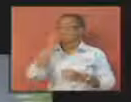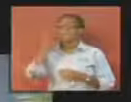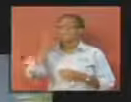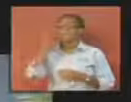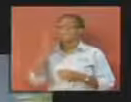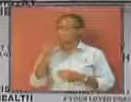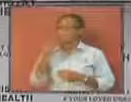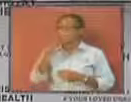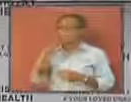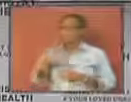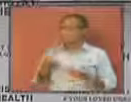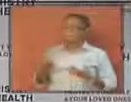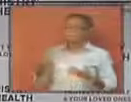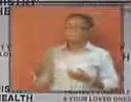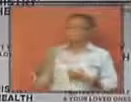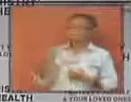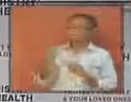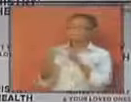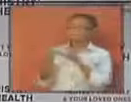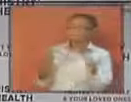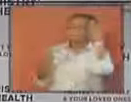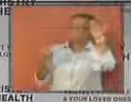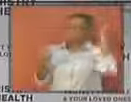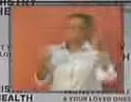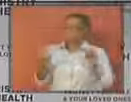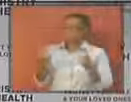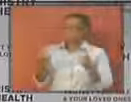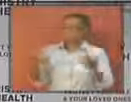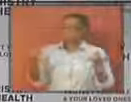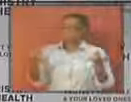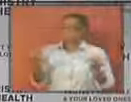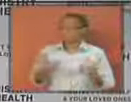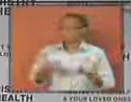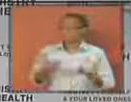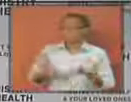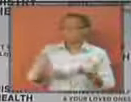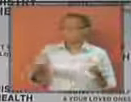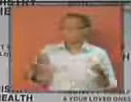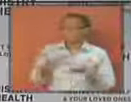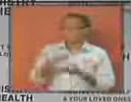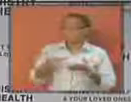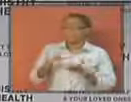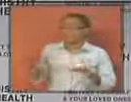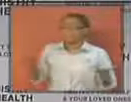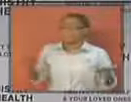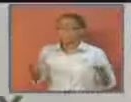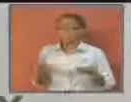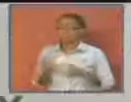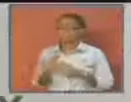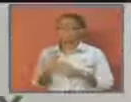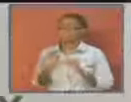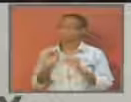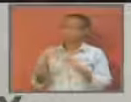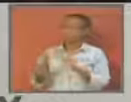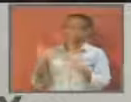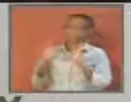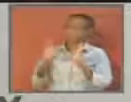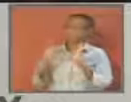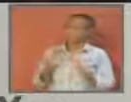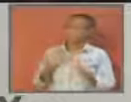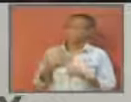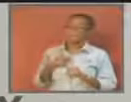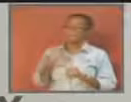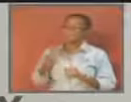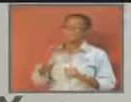Okay. Let me just point out, as I said earlier, if someone has not received a call, all right, scheduling